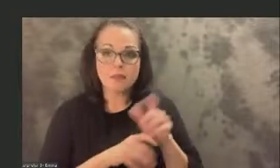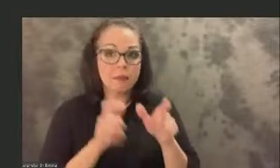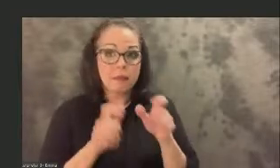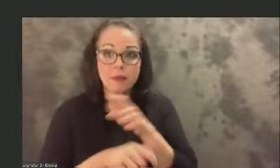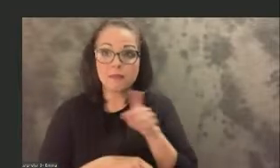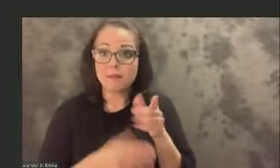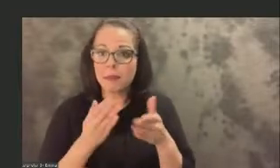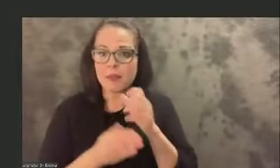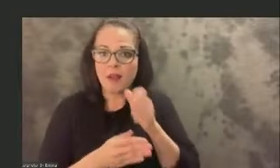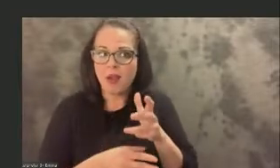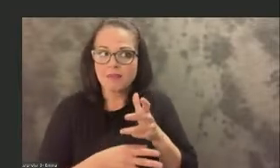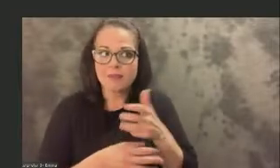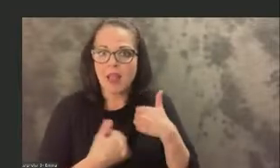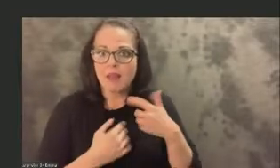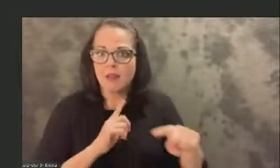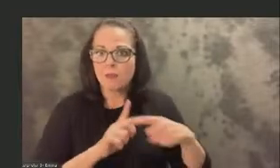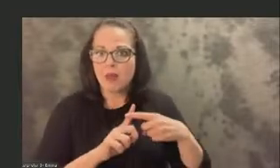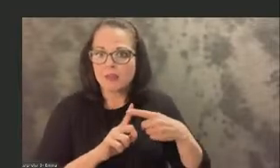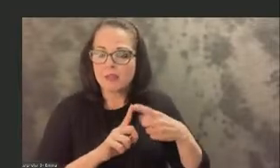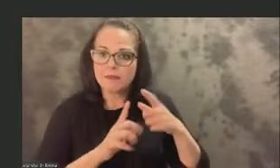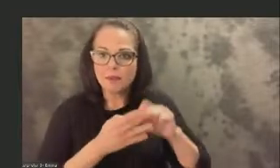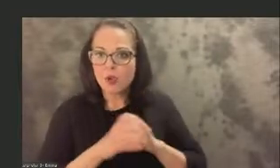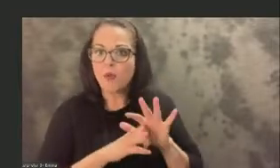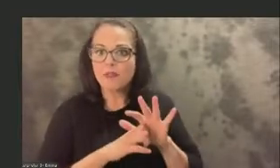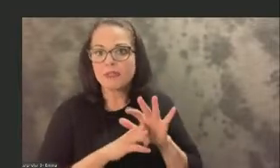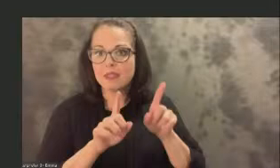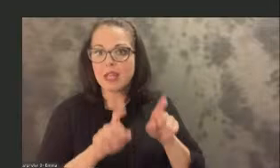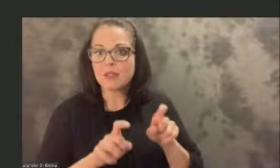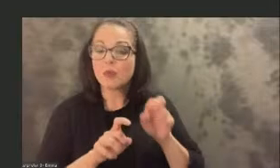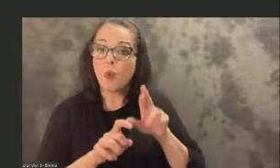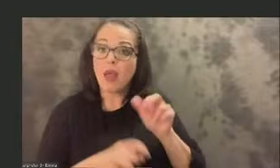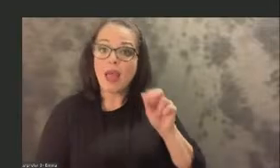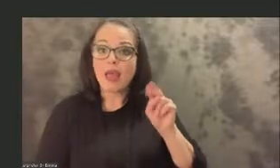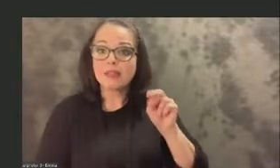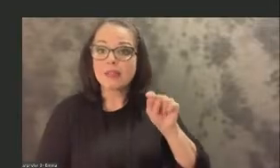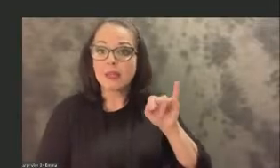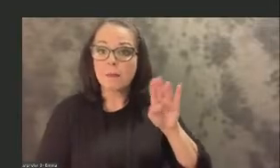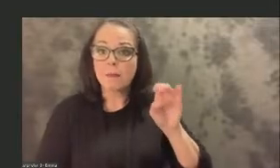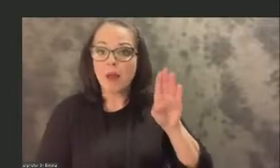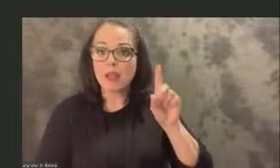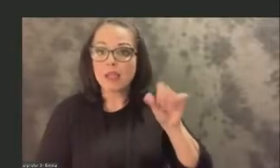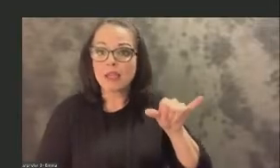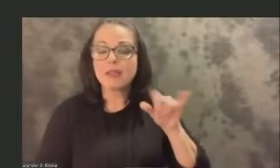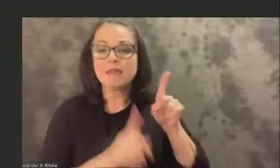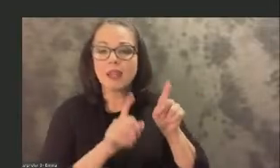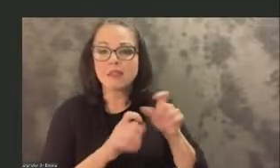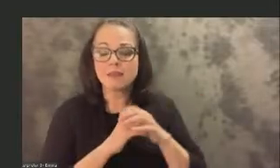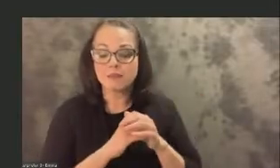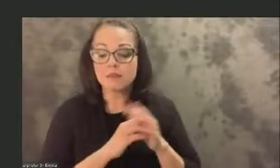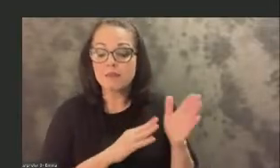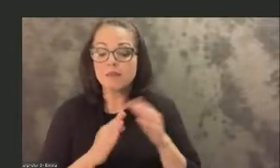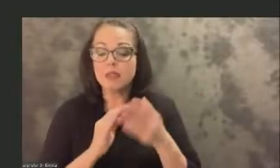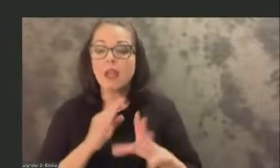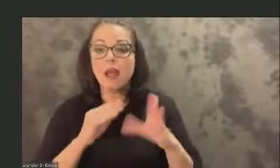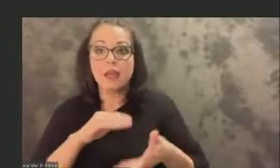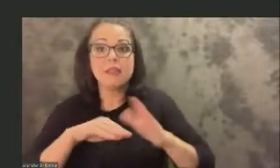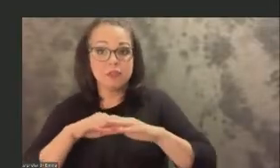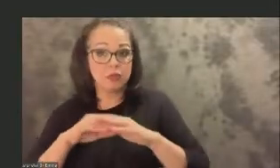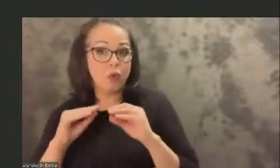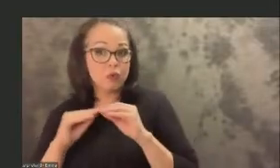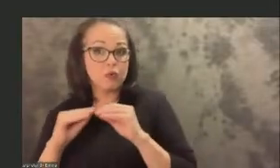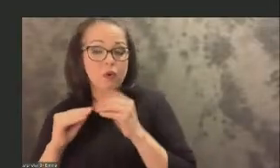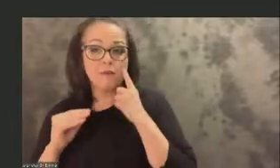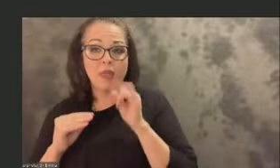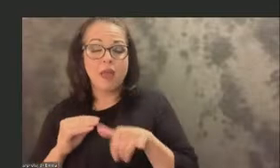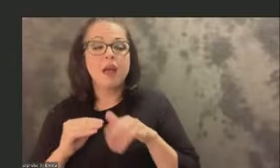not received a positive COVID test or an antibody test. In addition to a national crisis plan, I'm asking for an